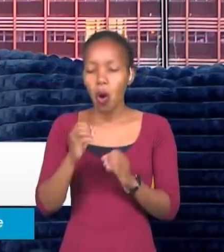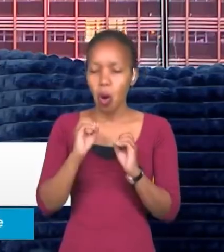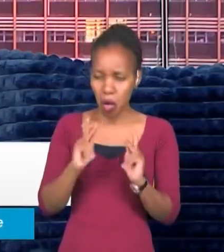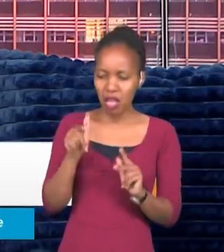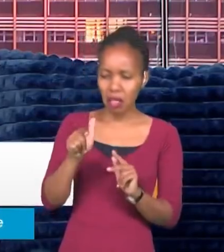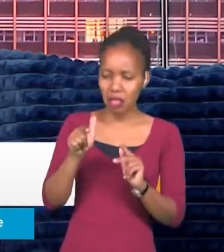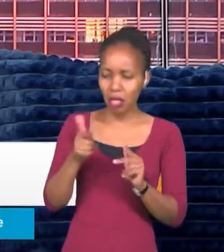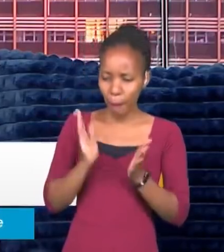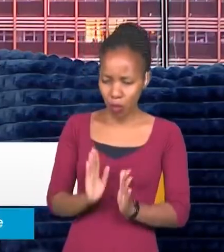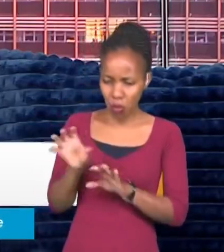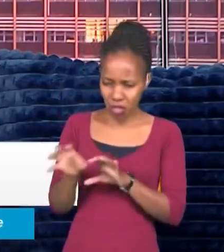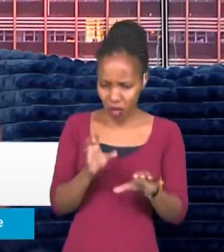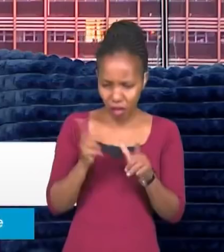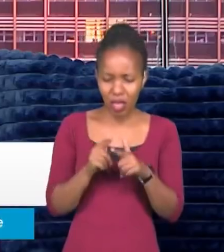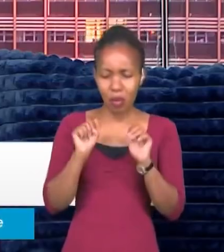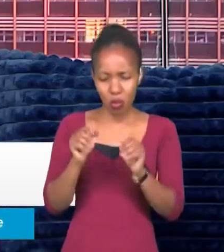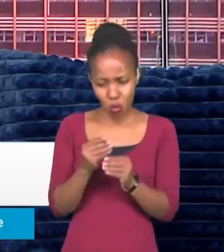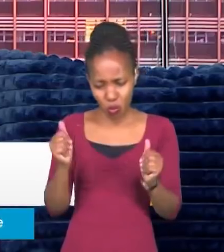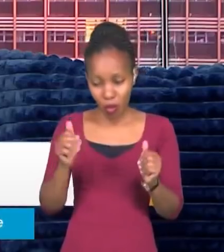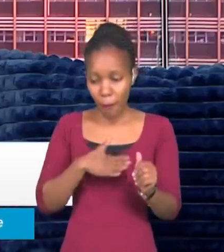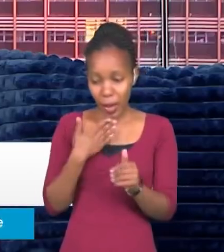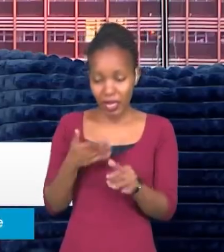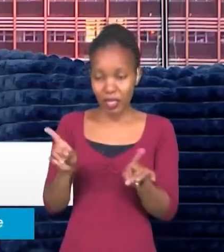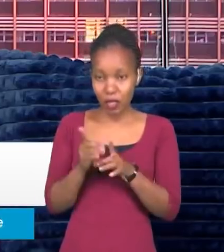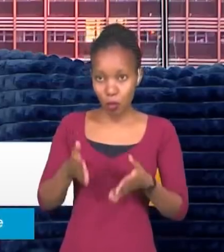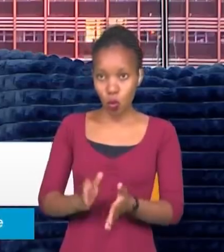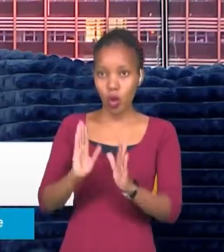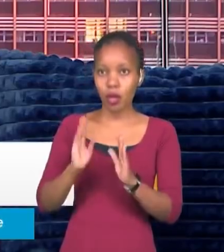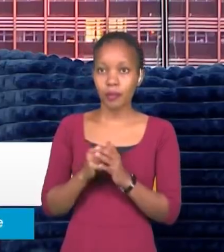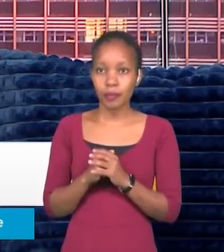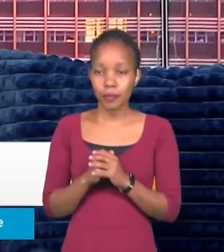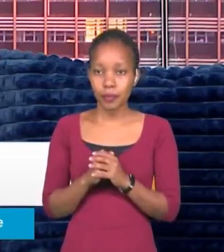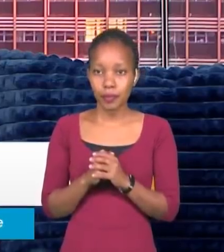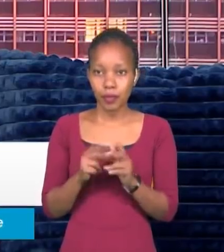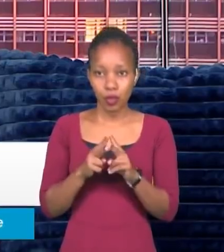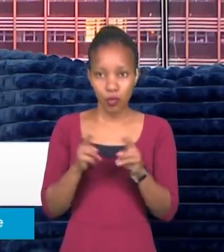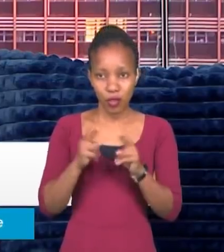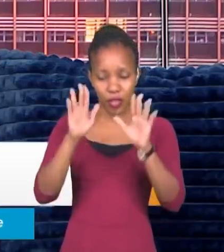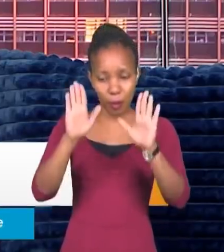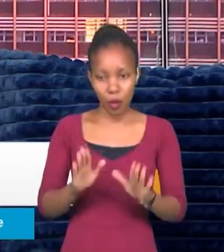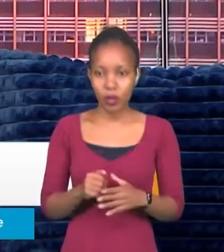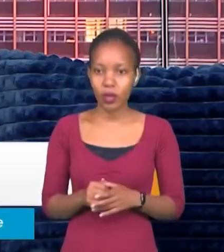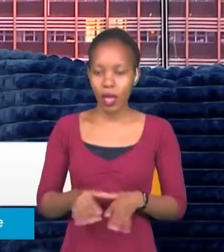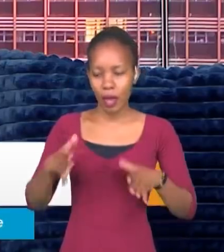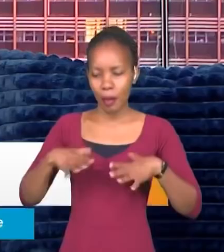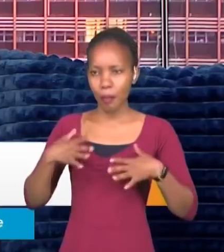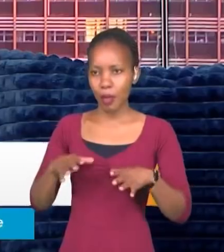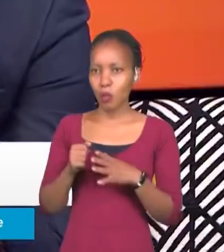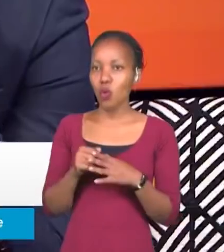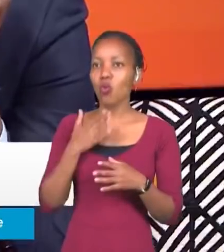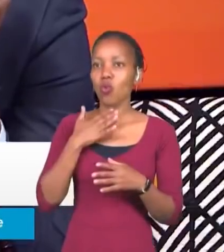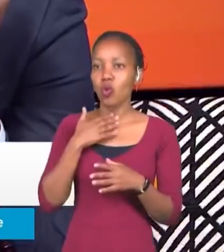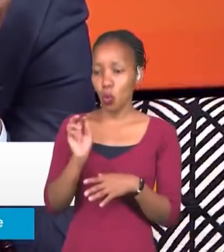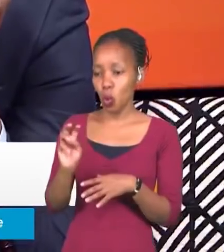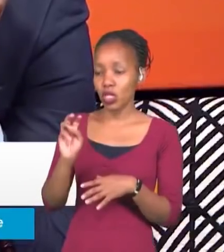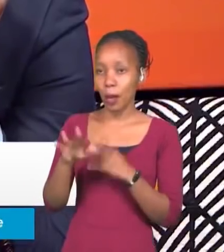went through and maybe I can tackle mine like this. Yeah. And you just tell it in black and white. Mm-hmm. Very important. People prefer